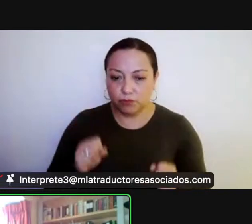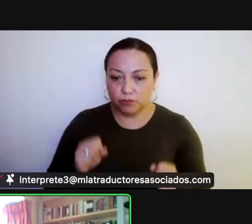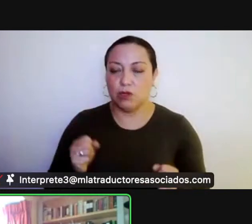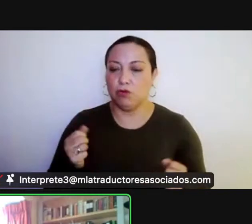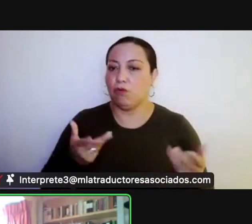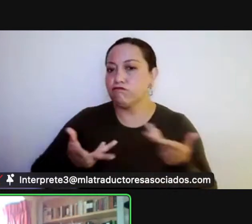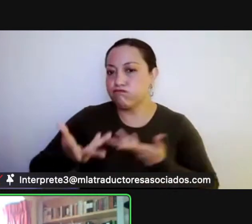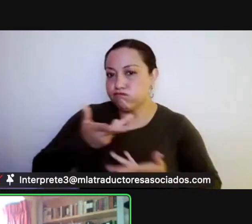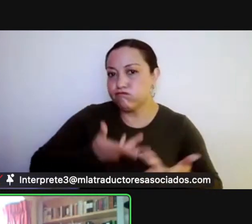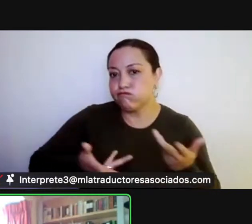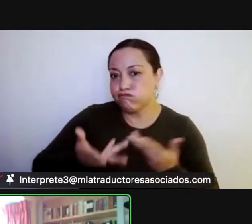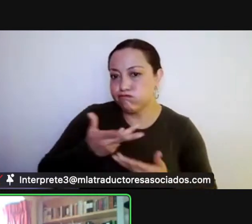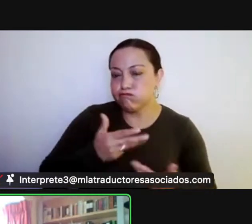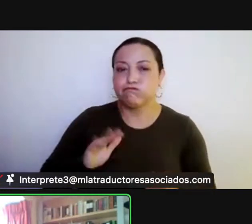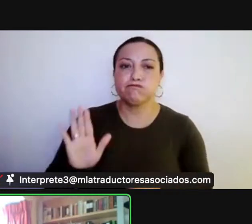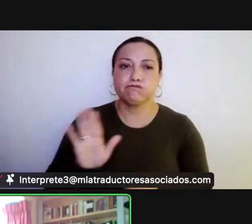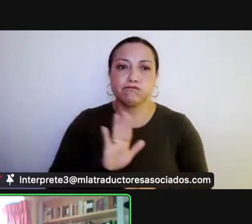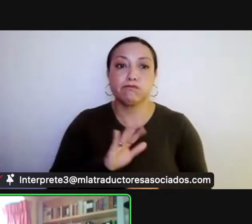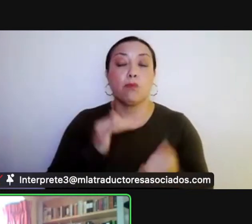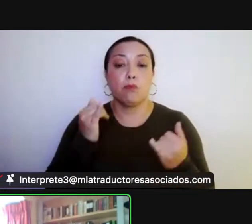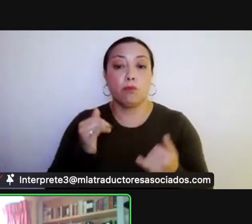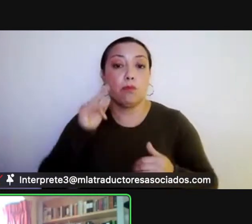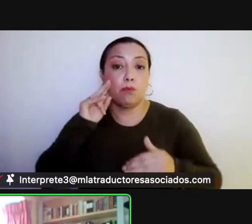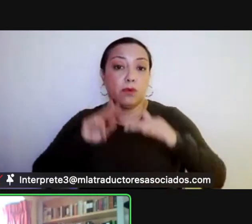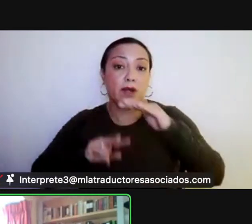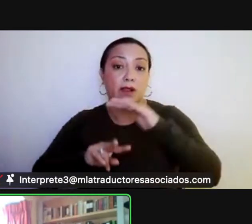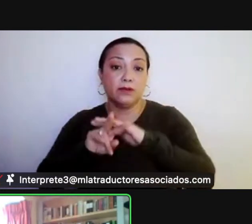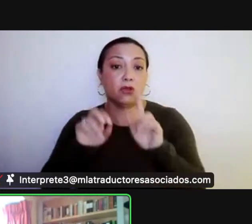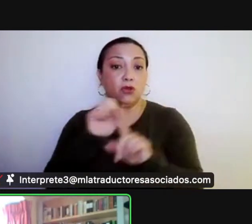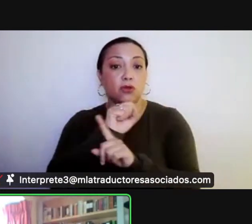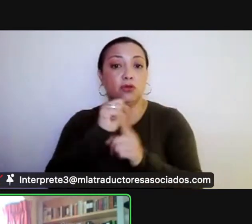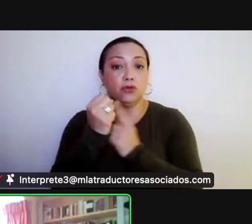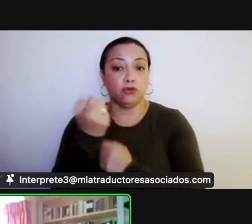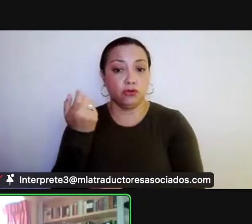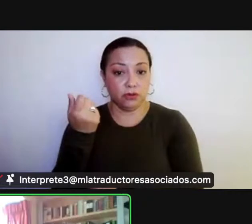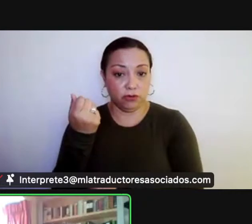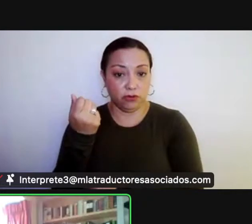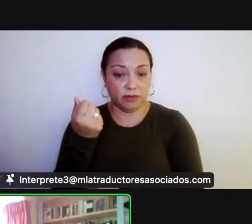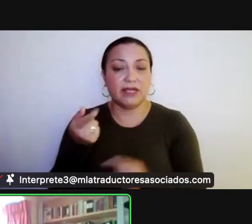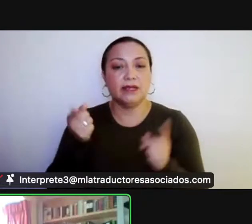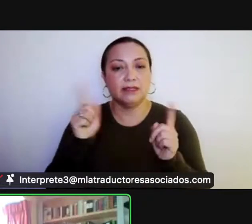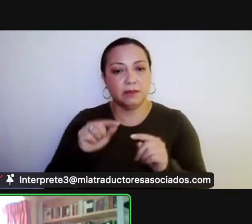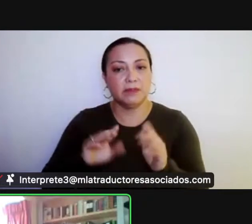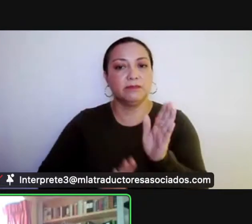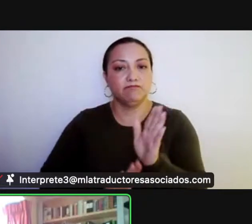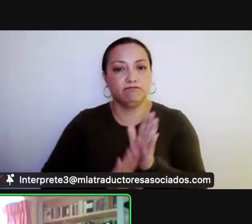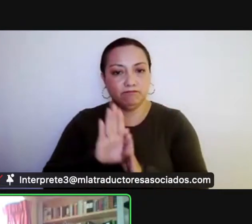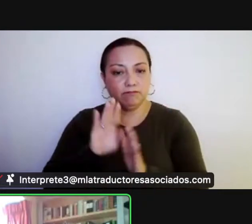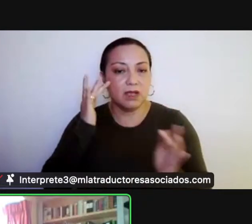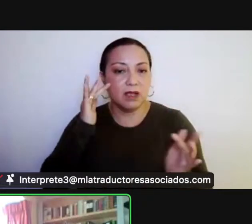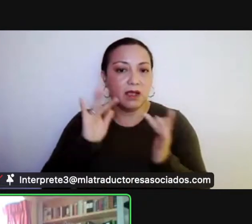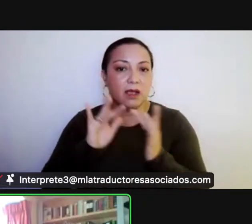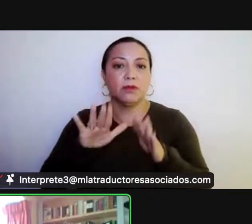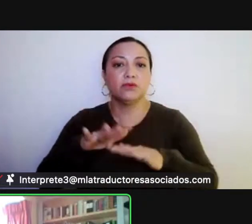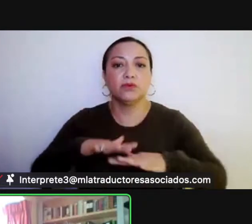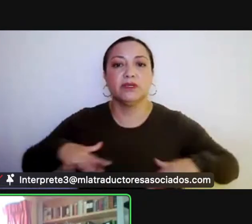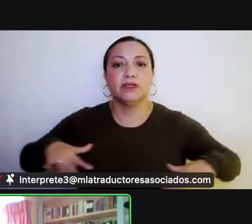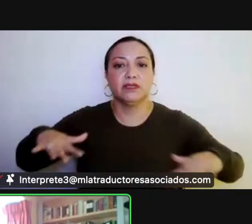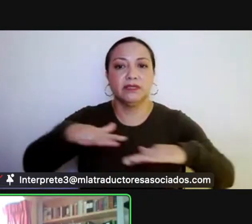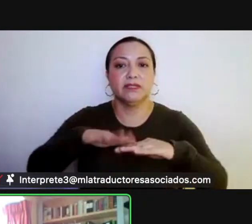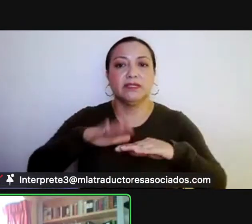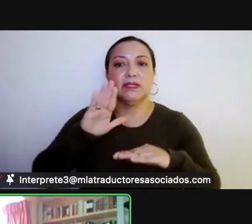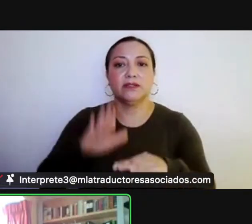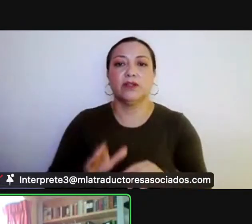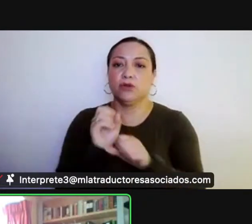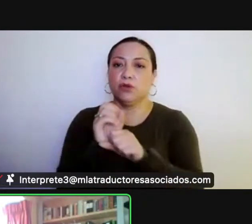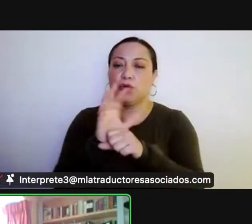Equity Network and the possibility to share this socioeconomical perspective under the lights